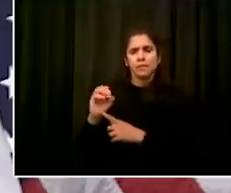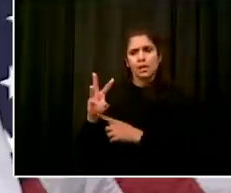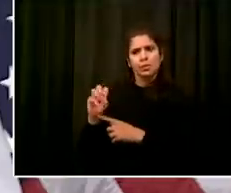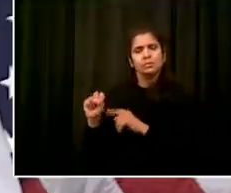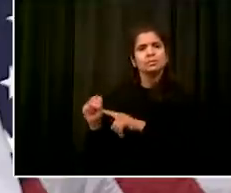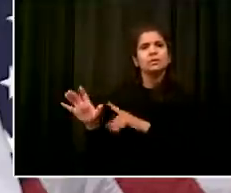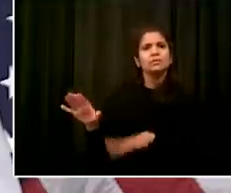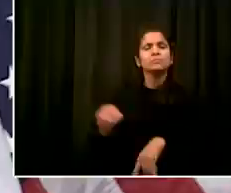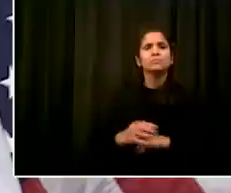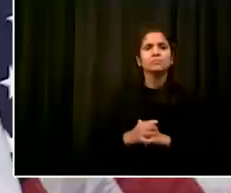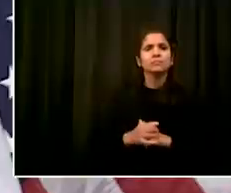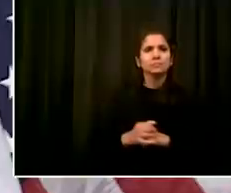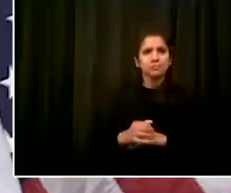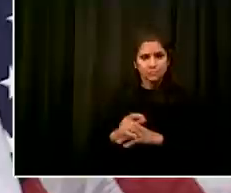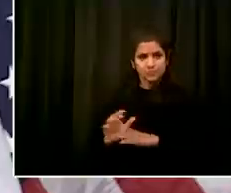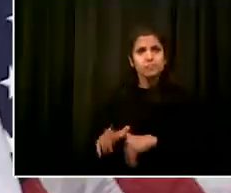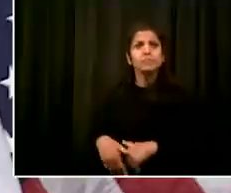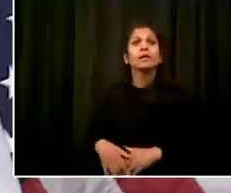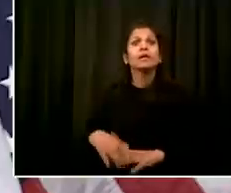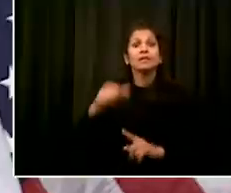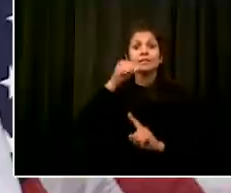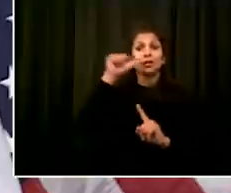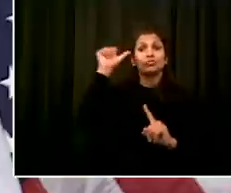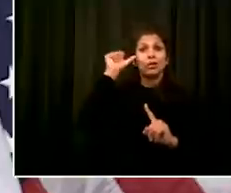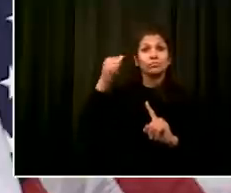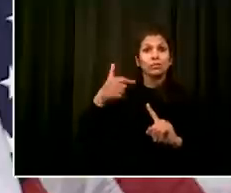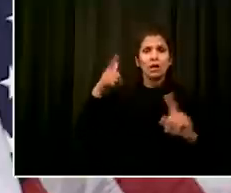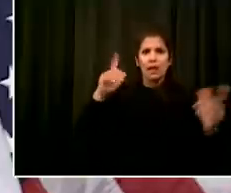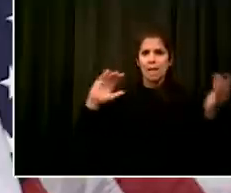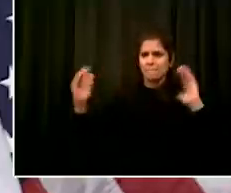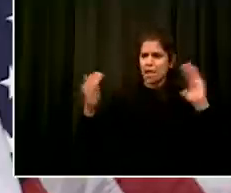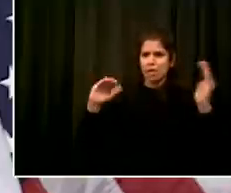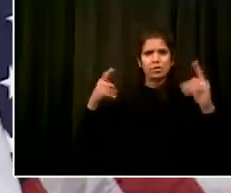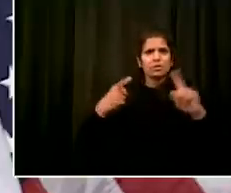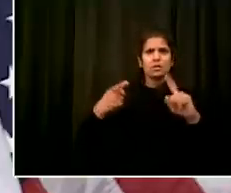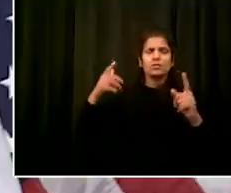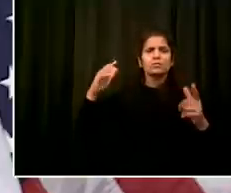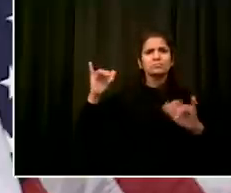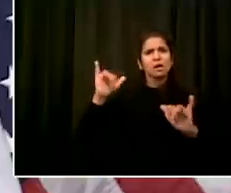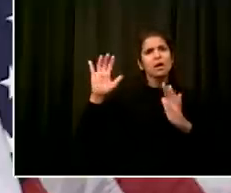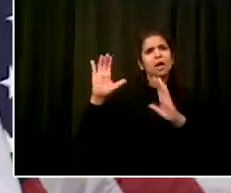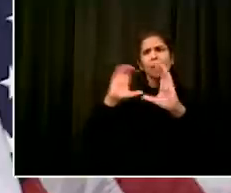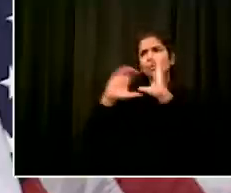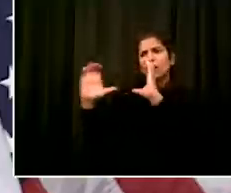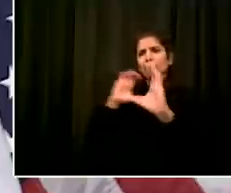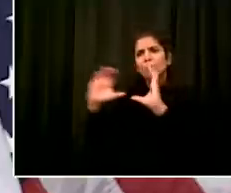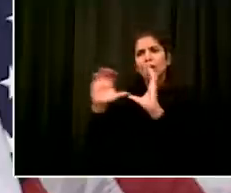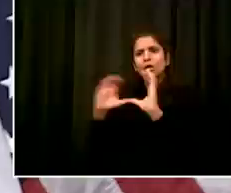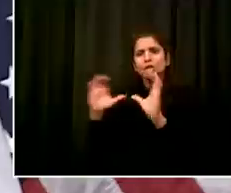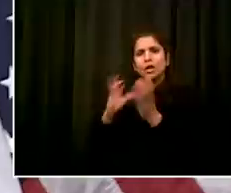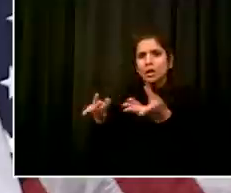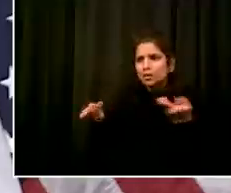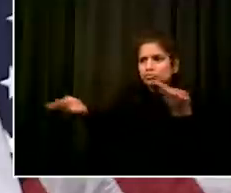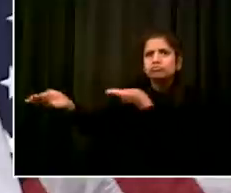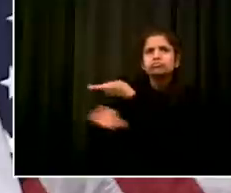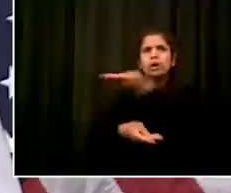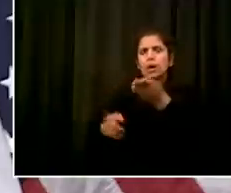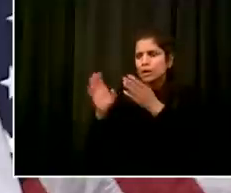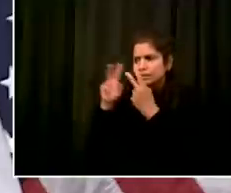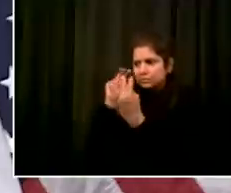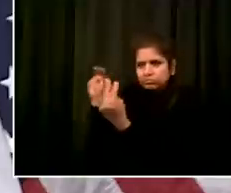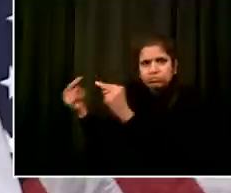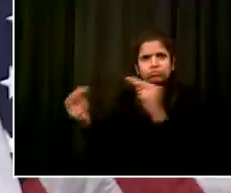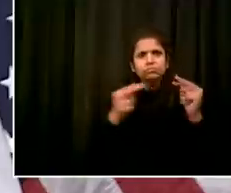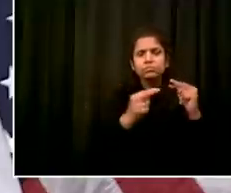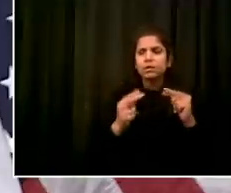real dialogue, but it's against the backdrop of a curfew. The police leadership said, we understand your feelings, we